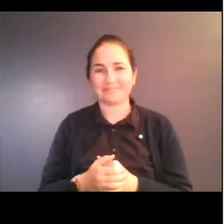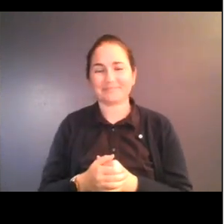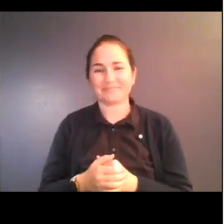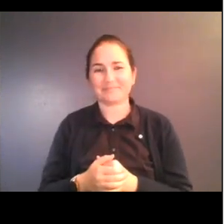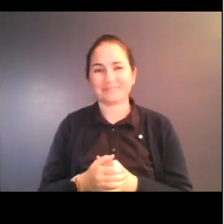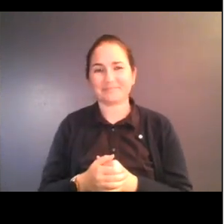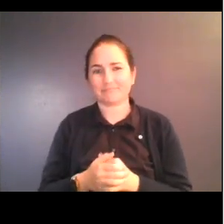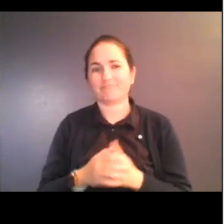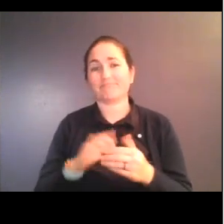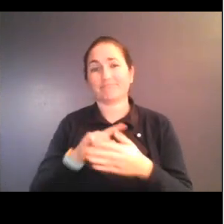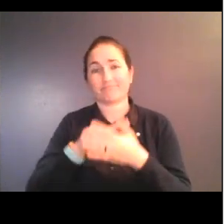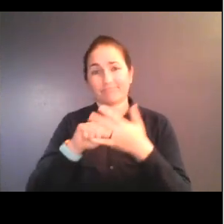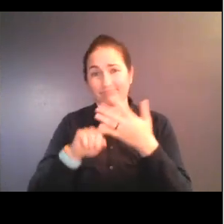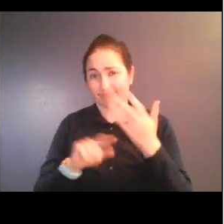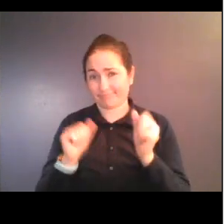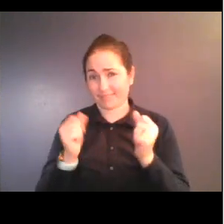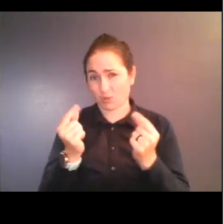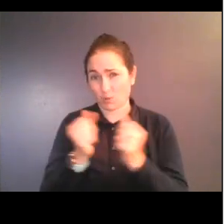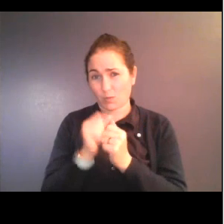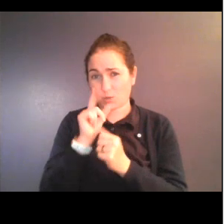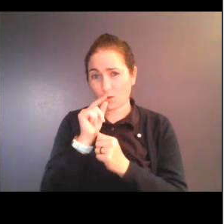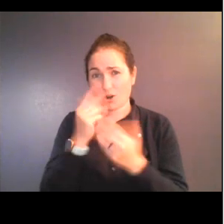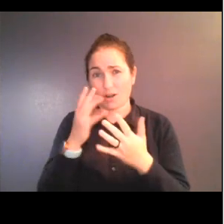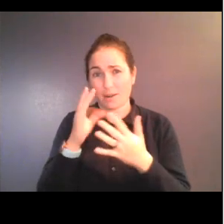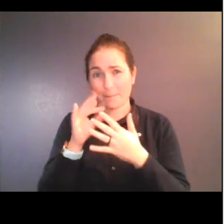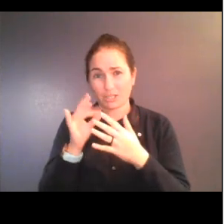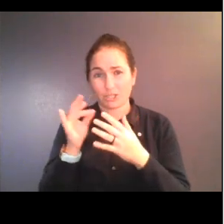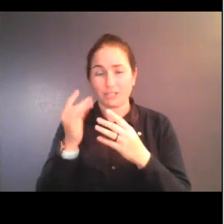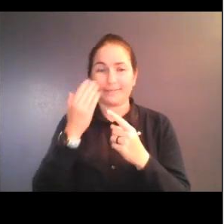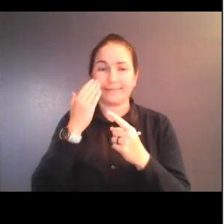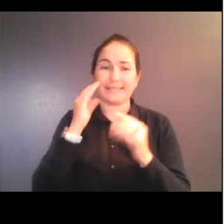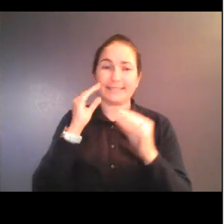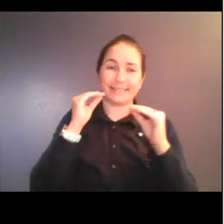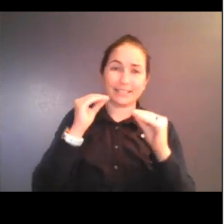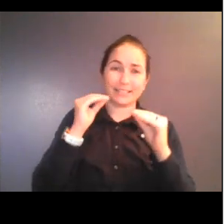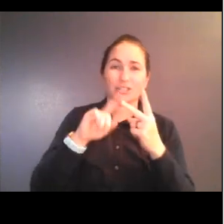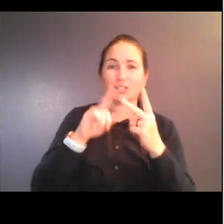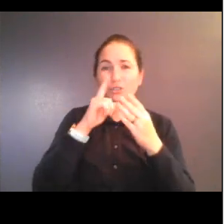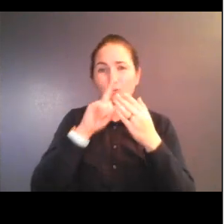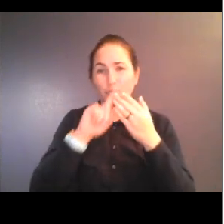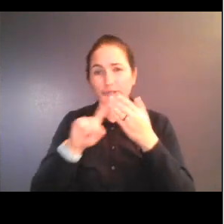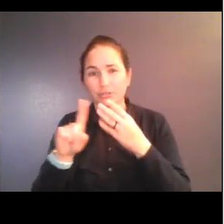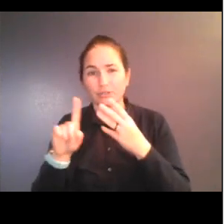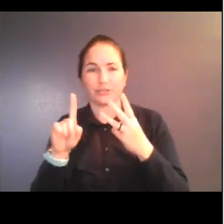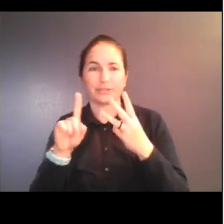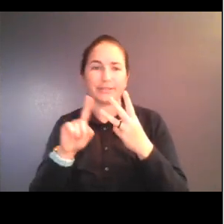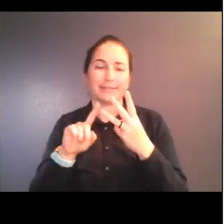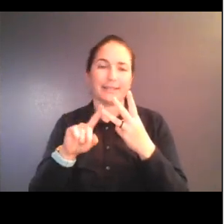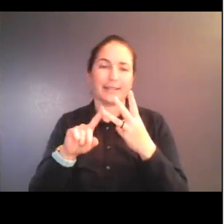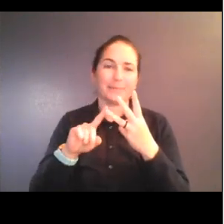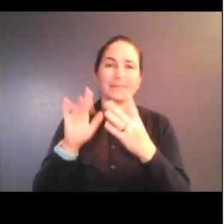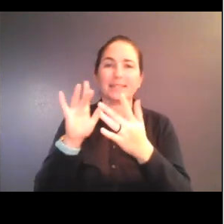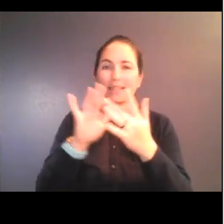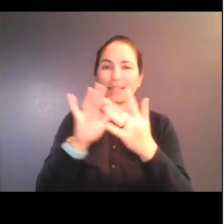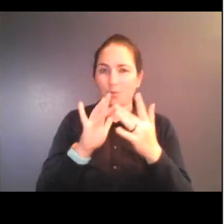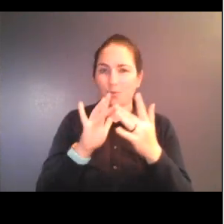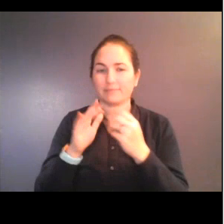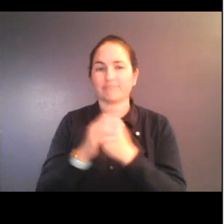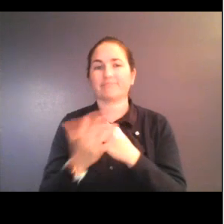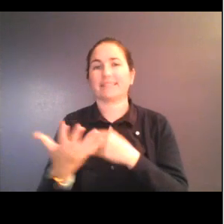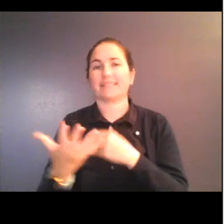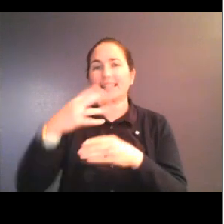There's lots of things you can do with Twitter. We've talked about the teaching, we've talked about research, we've talked about networking, engaging